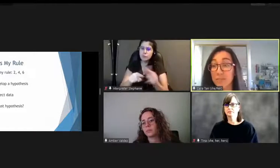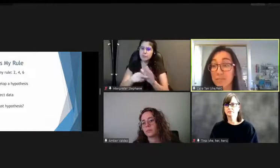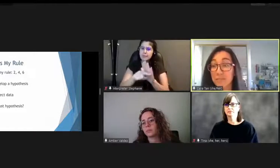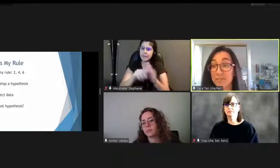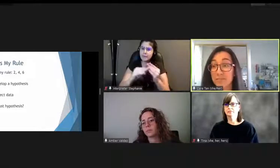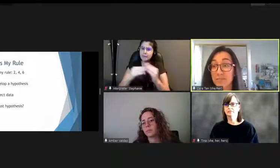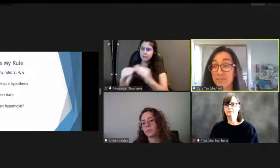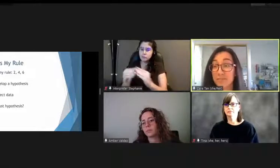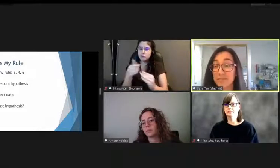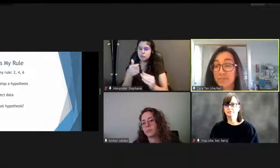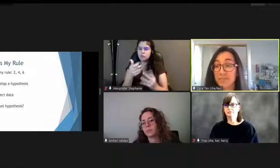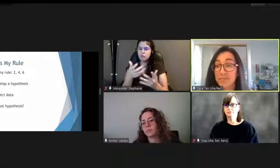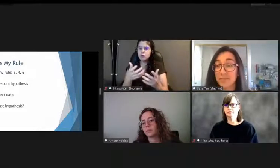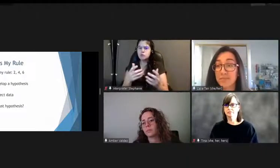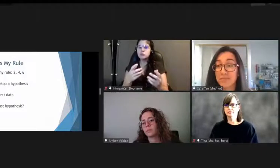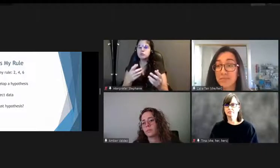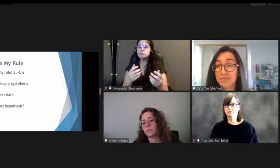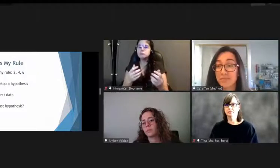try?